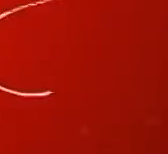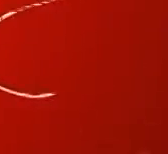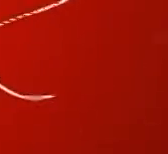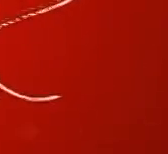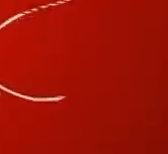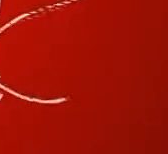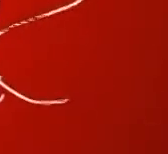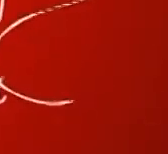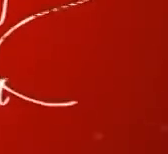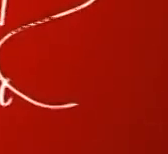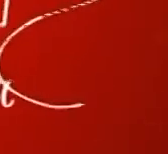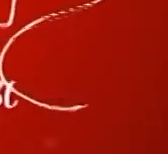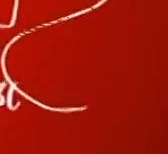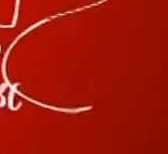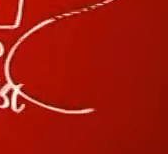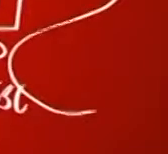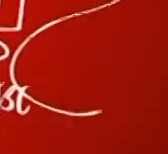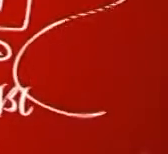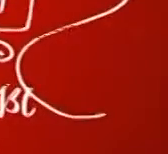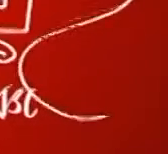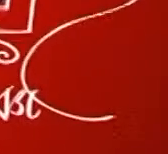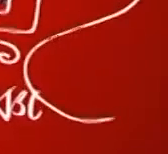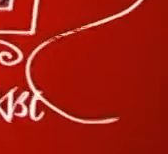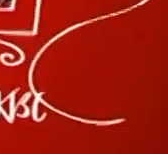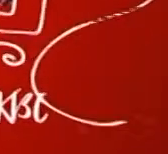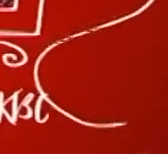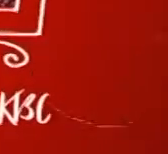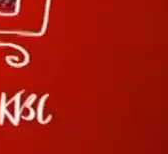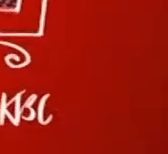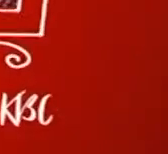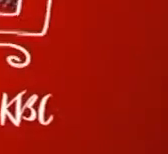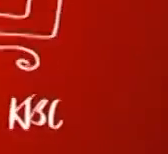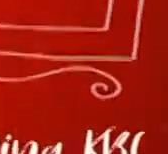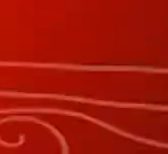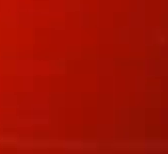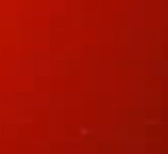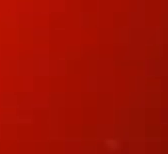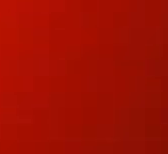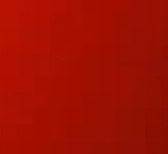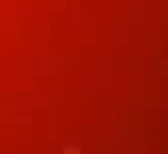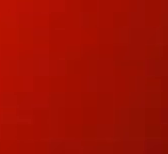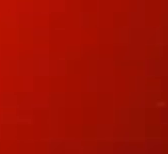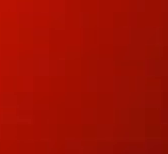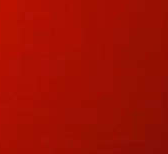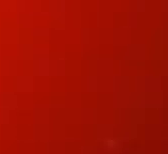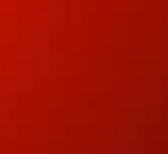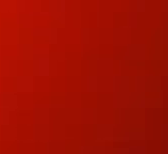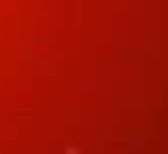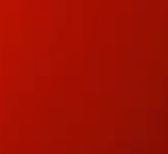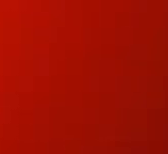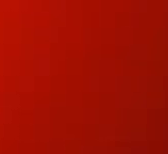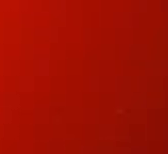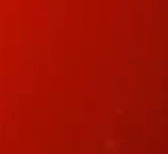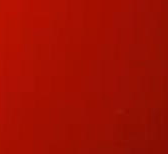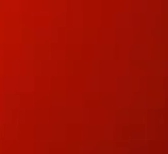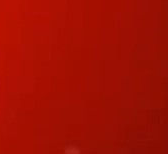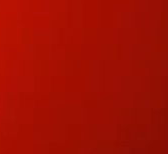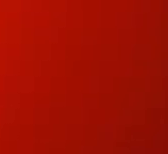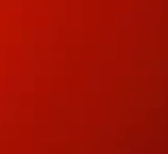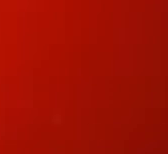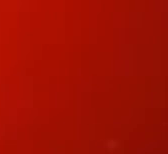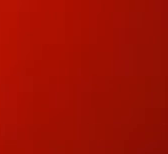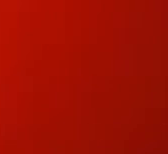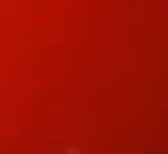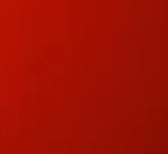best moments while watching KBC either alone or with your loved ones and stand a chance to be rewarded with a shopping voucher worth 5,000